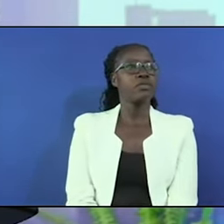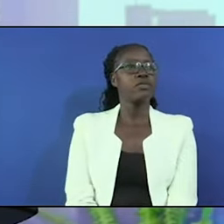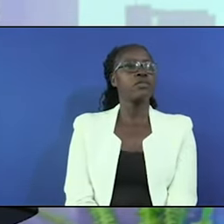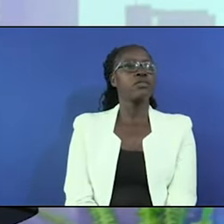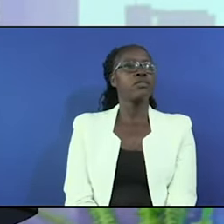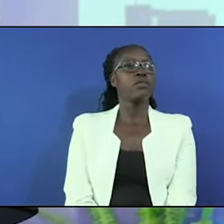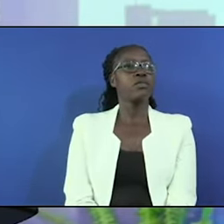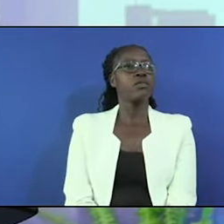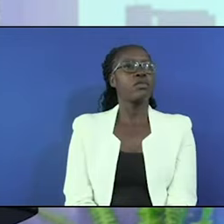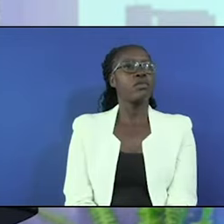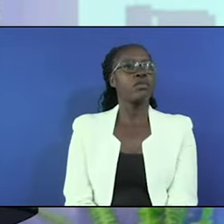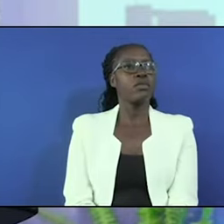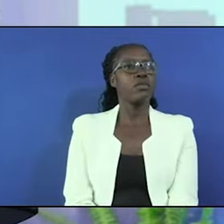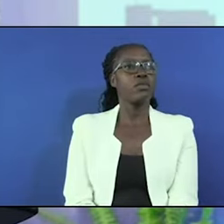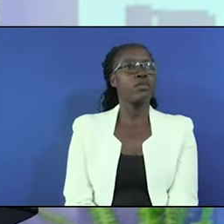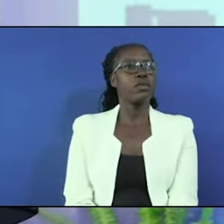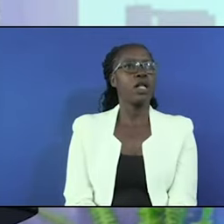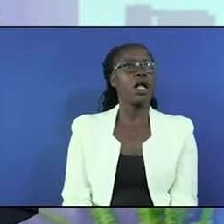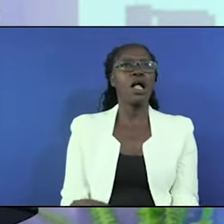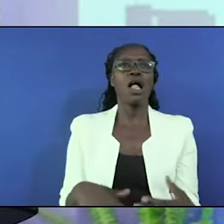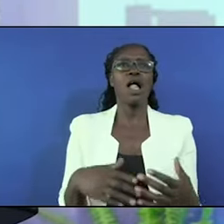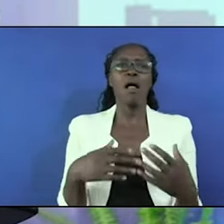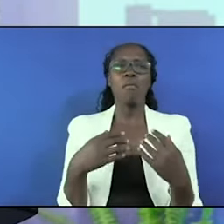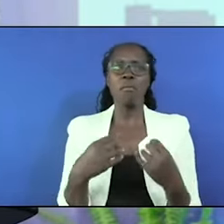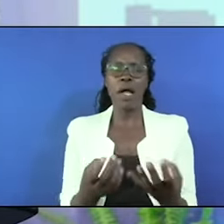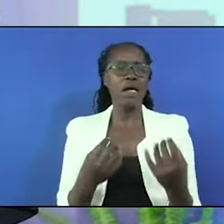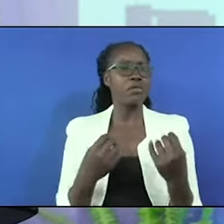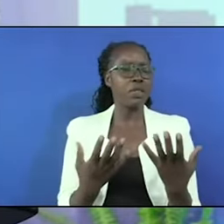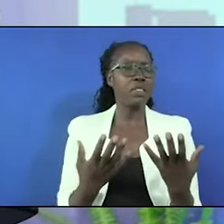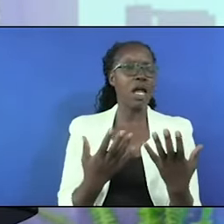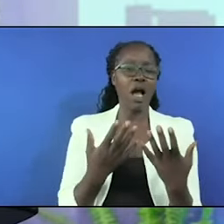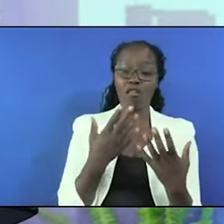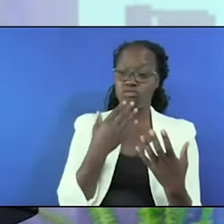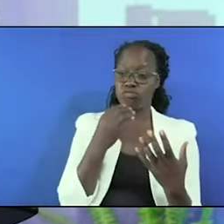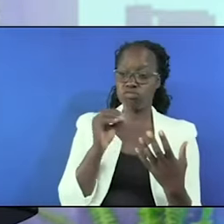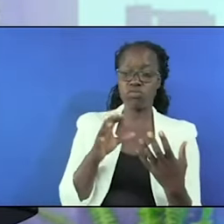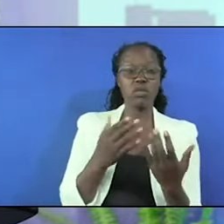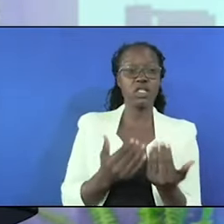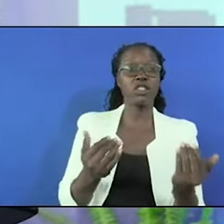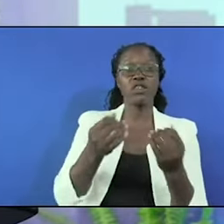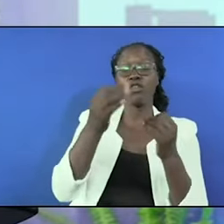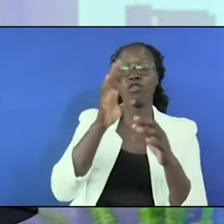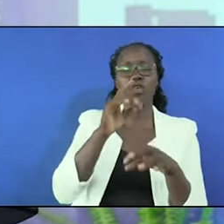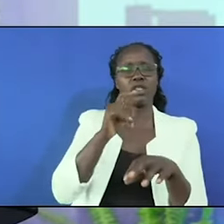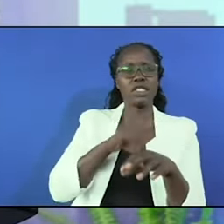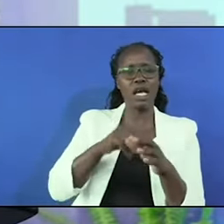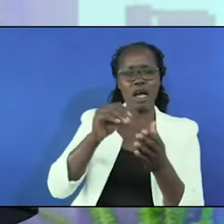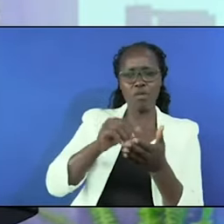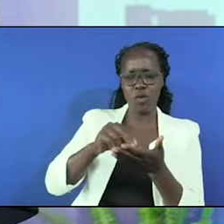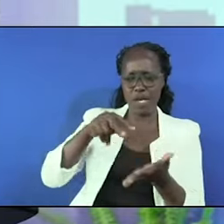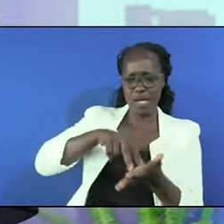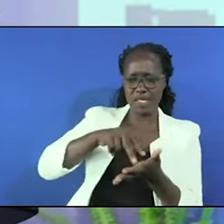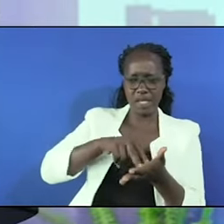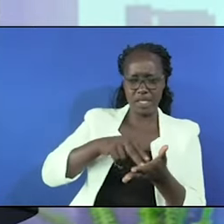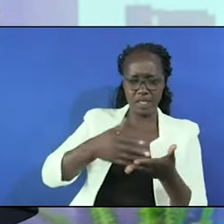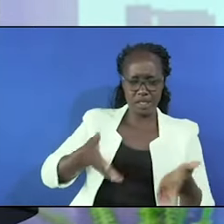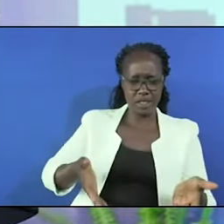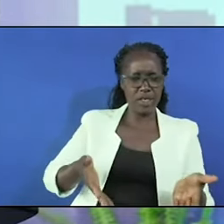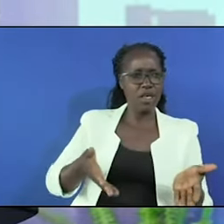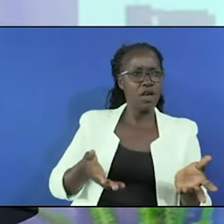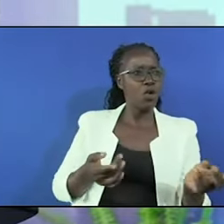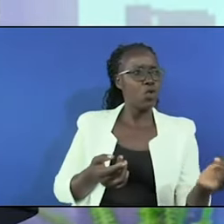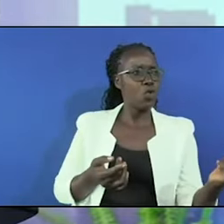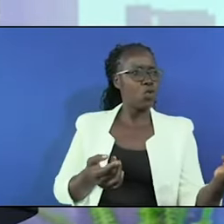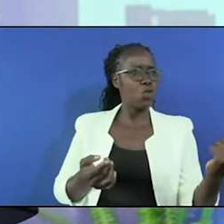We have been made the children of God. You know, when we were standing over here, we came